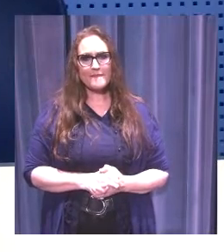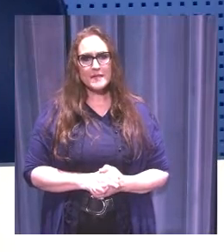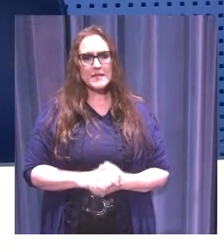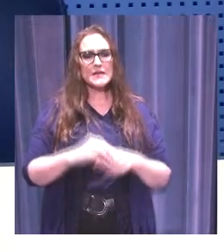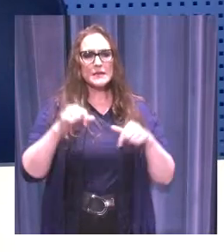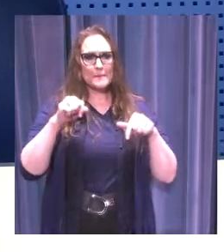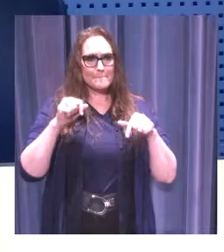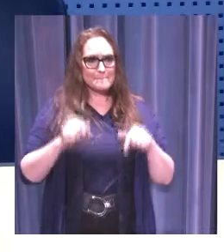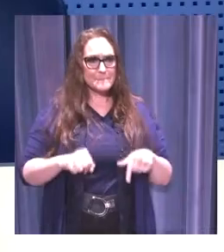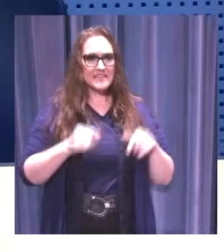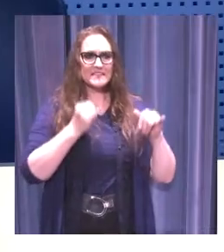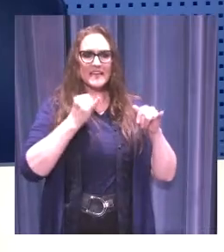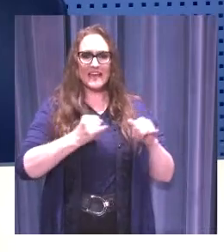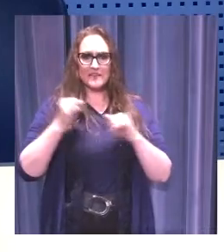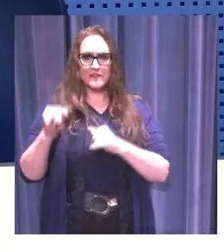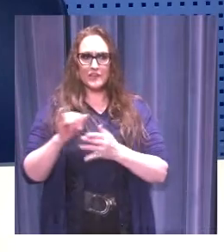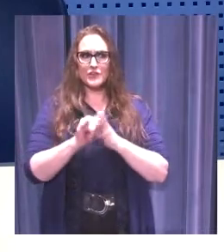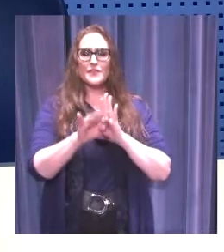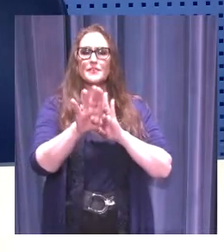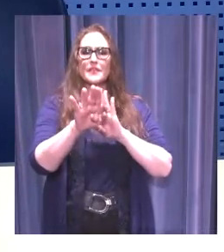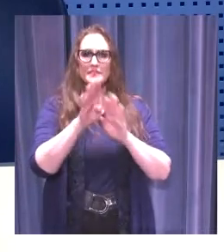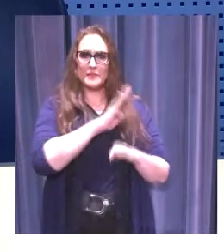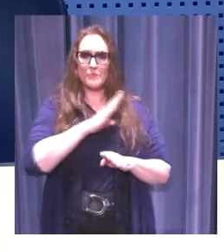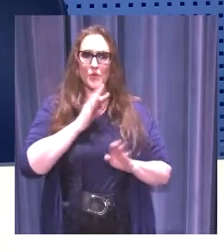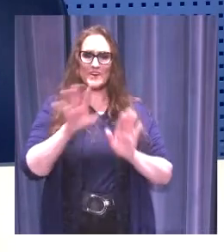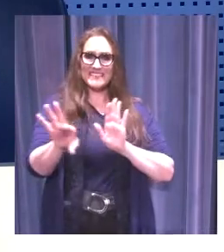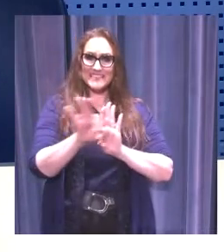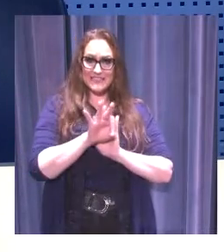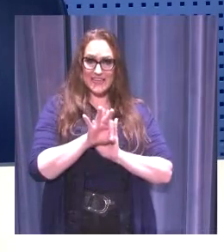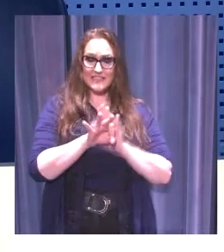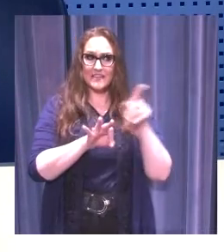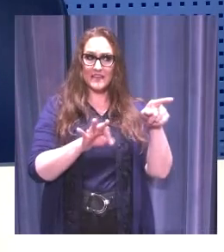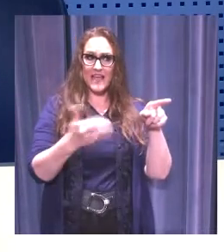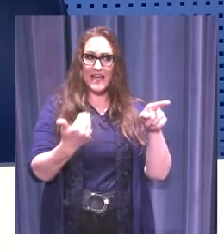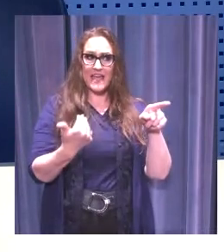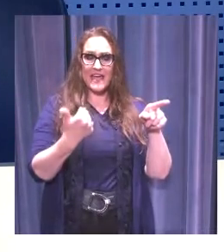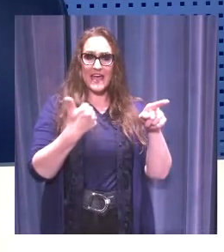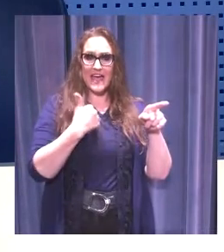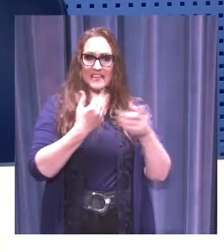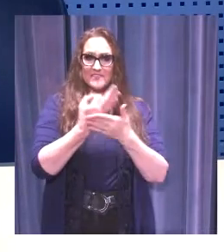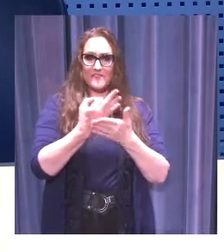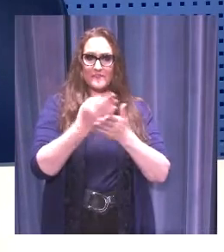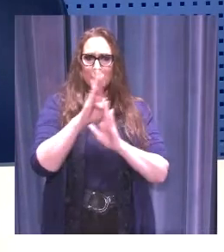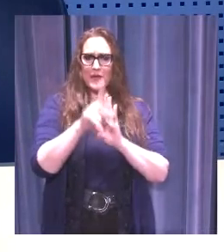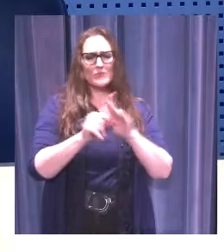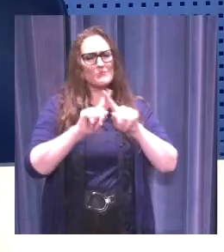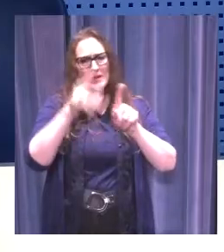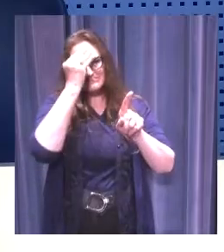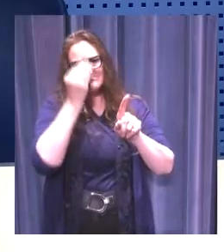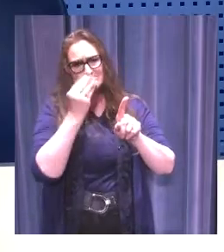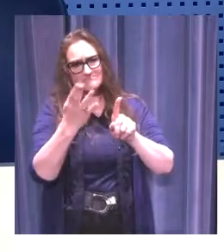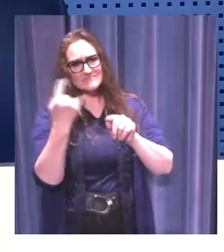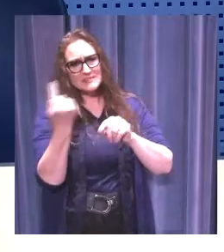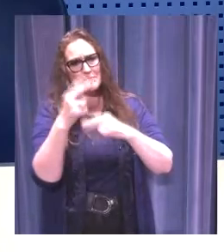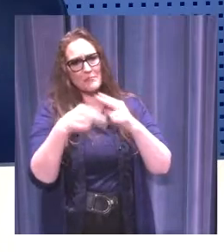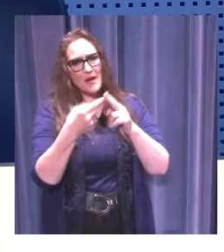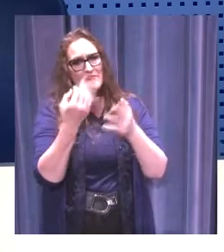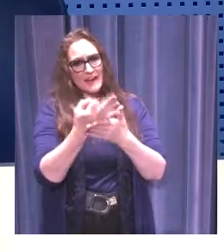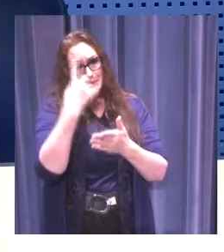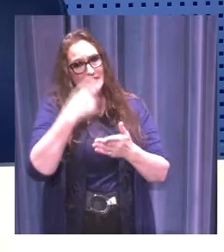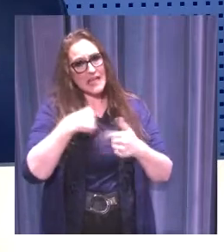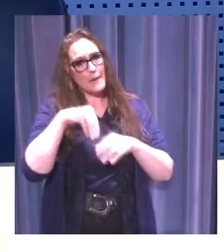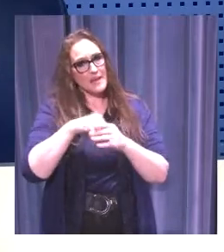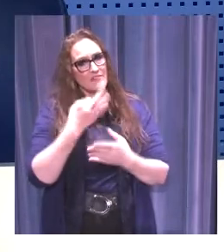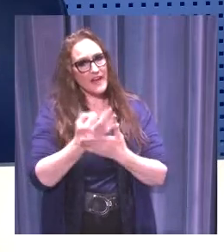This individual that the board has selected has a finance background, but let me tell you something about finance, because I'm in